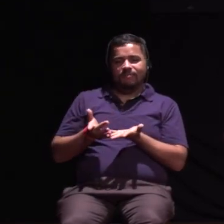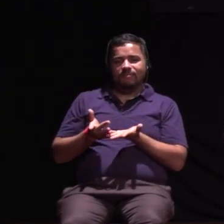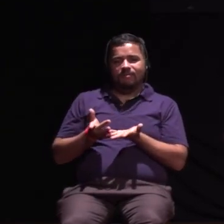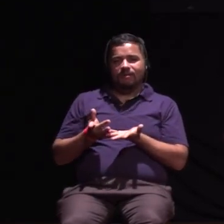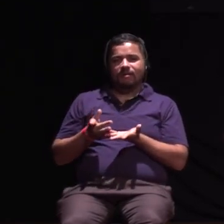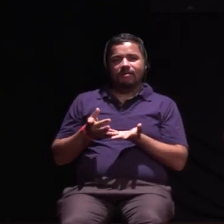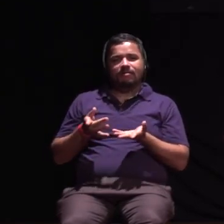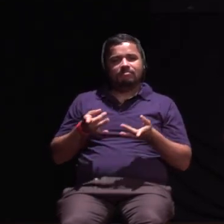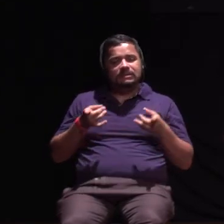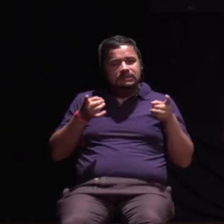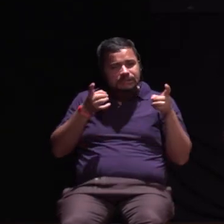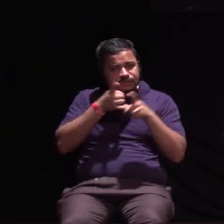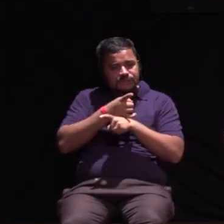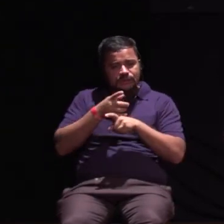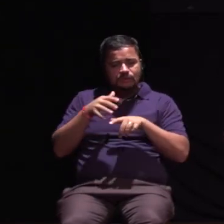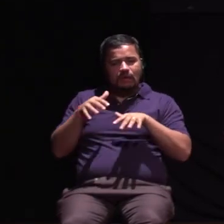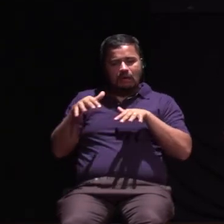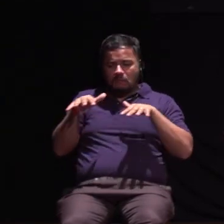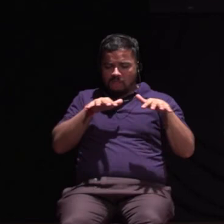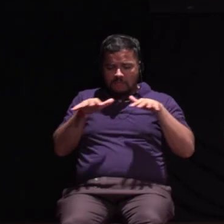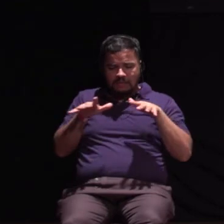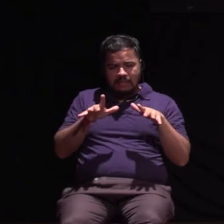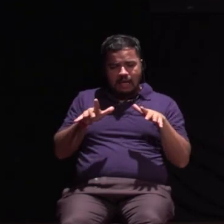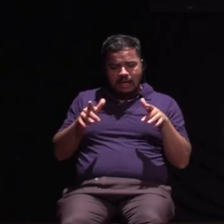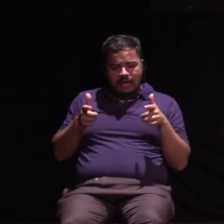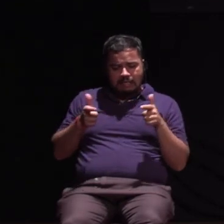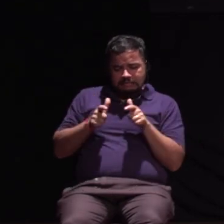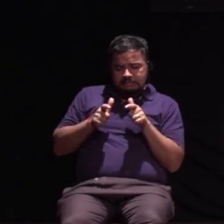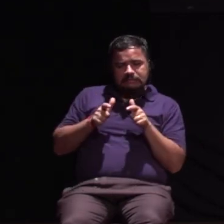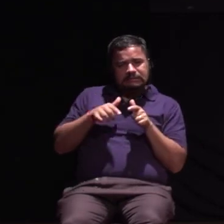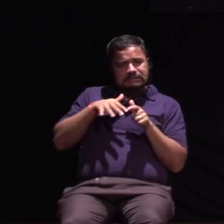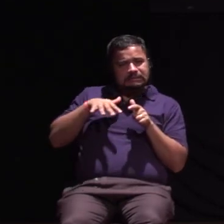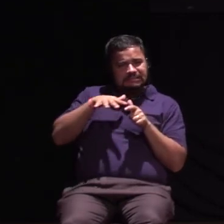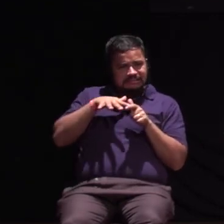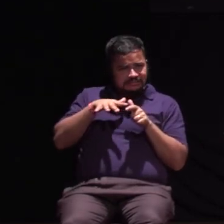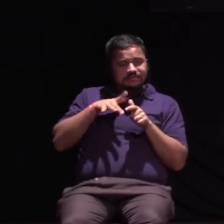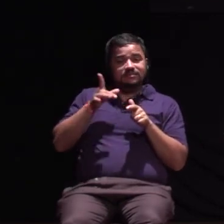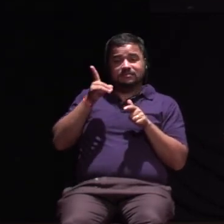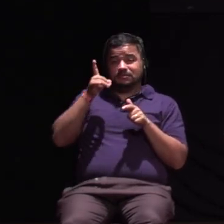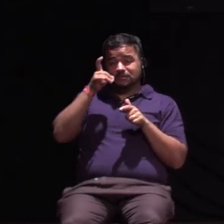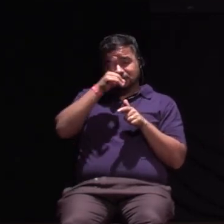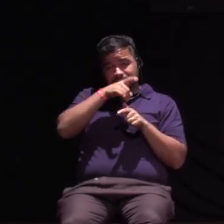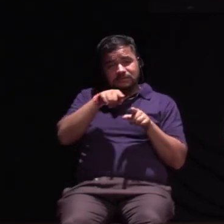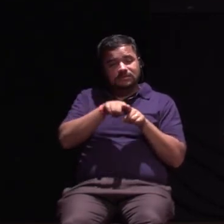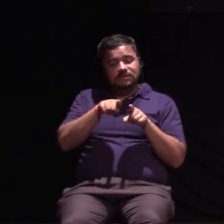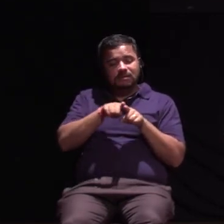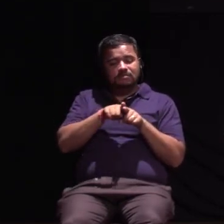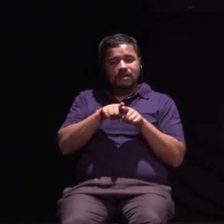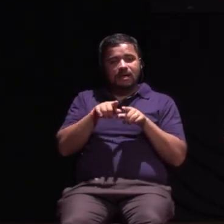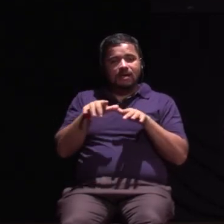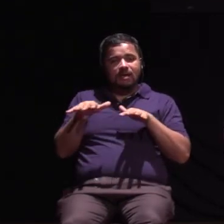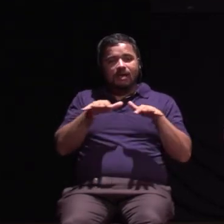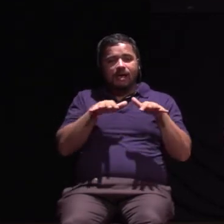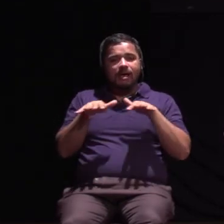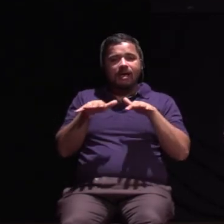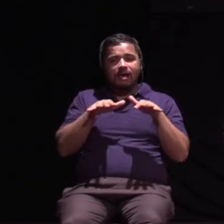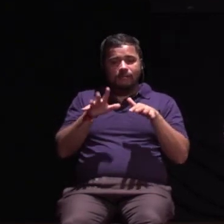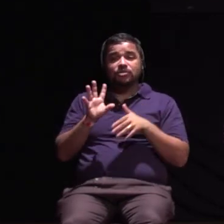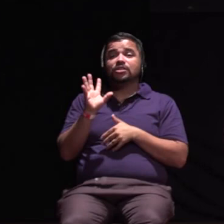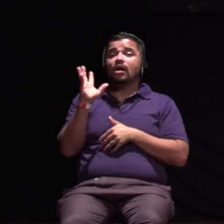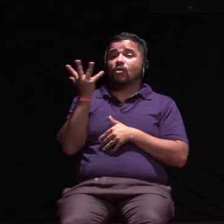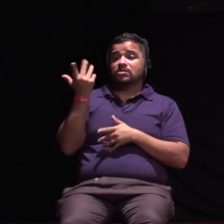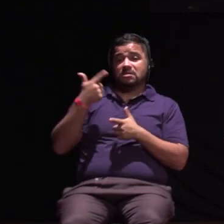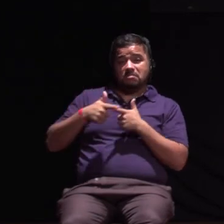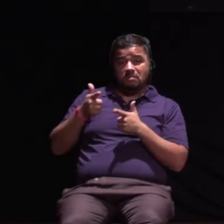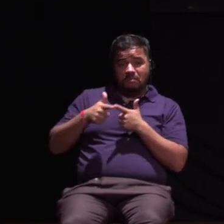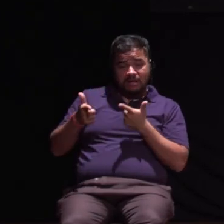is entirely, can actually compromise or injure people as they're dancing in the museum. So, and there are just all kinds